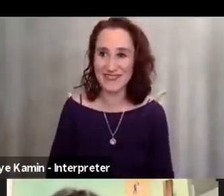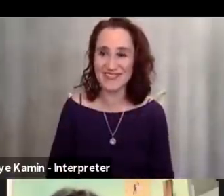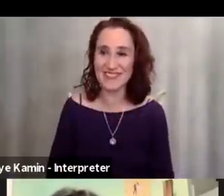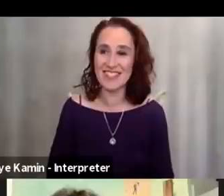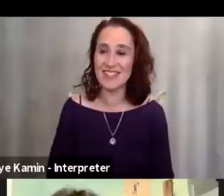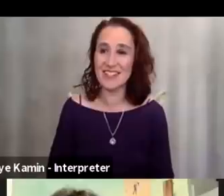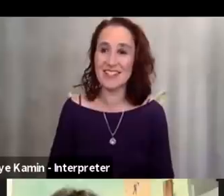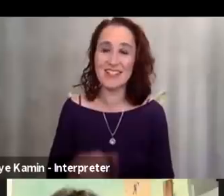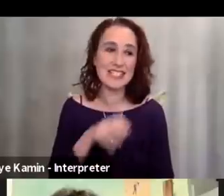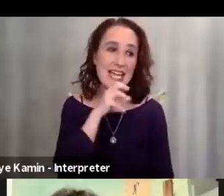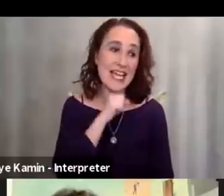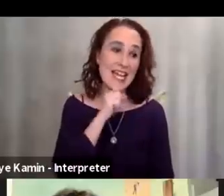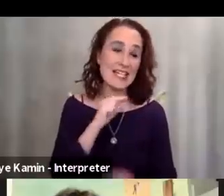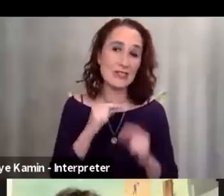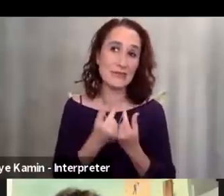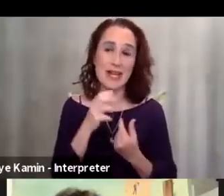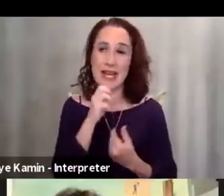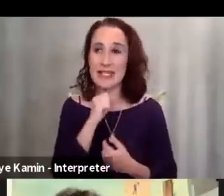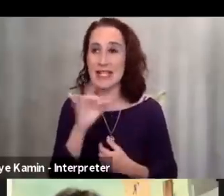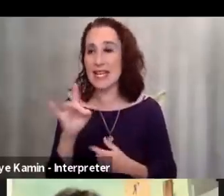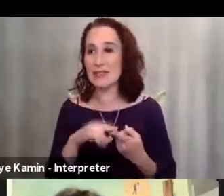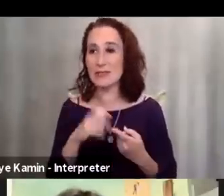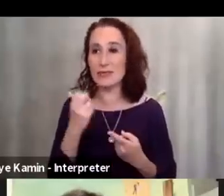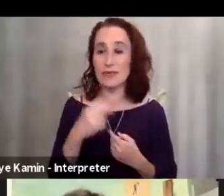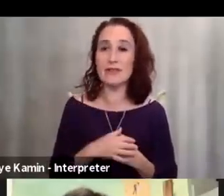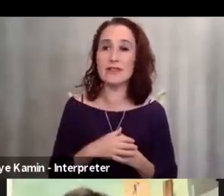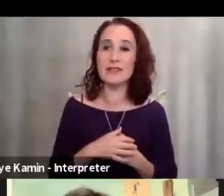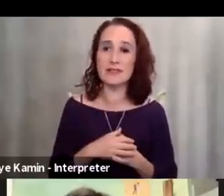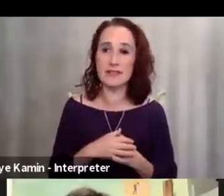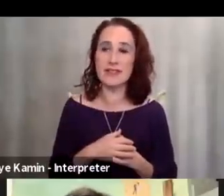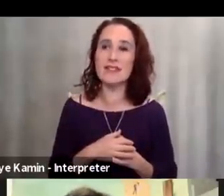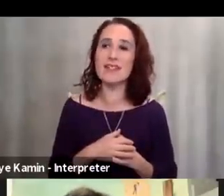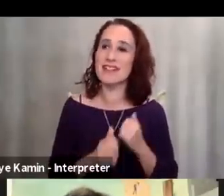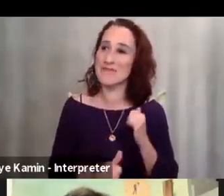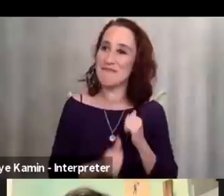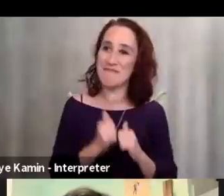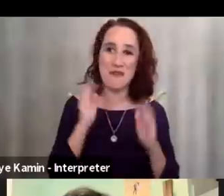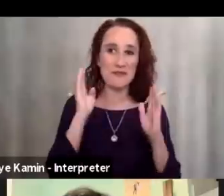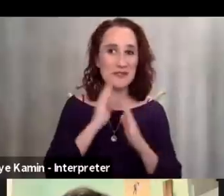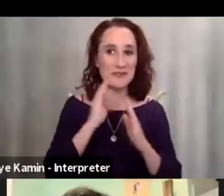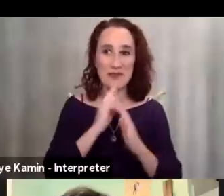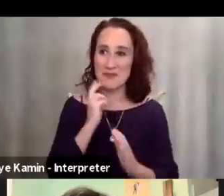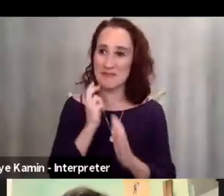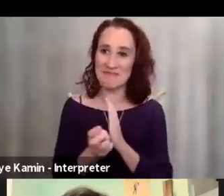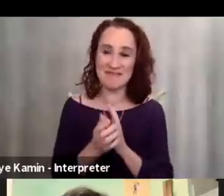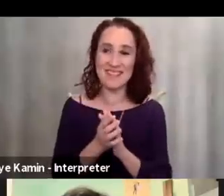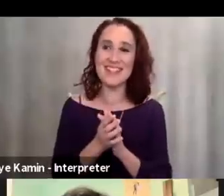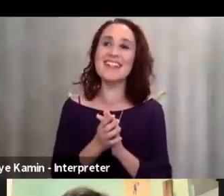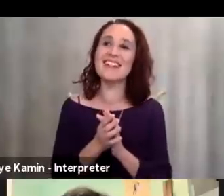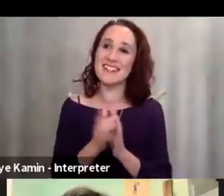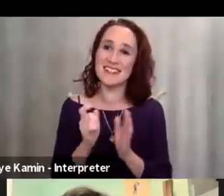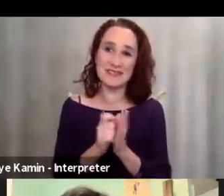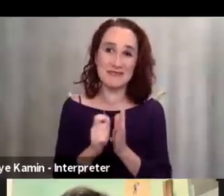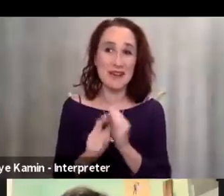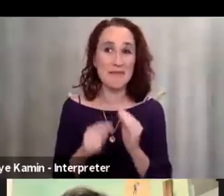This age group from 8 to 12 is the time when you get into the most trouble, and you should be writing